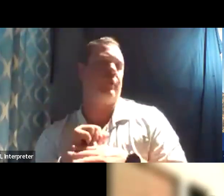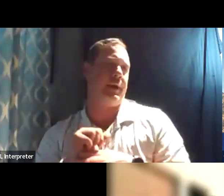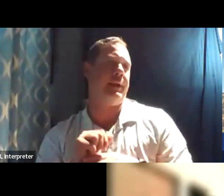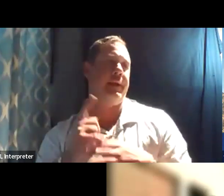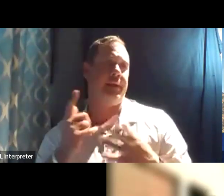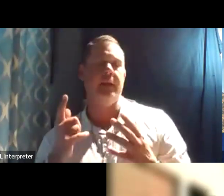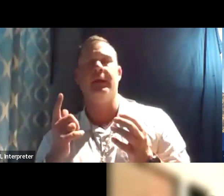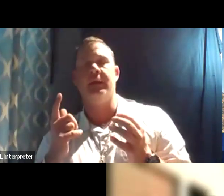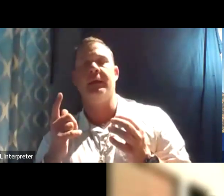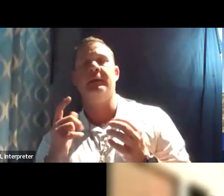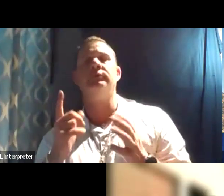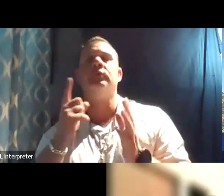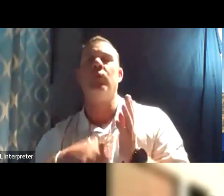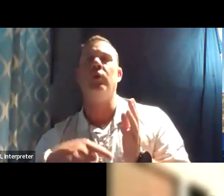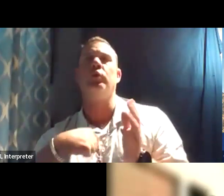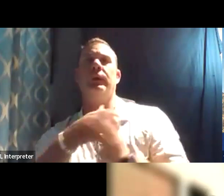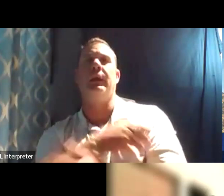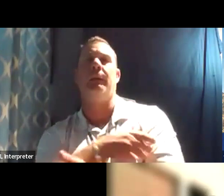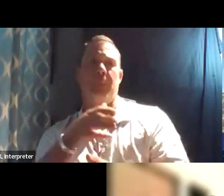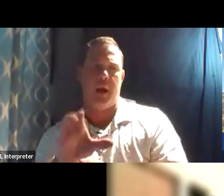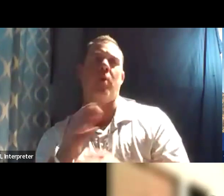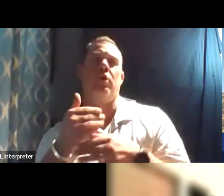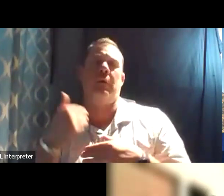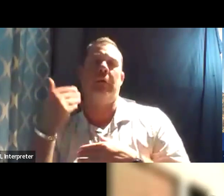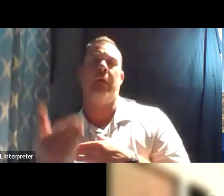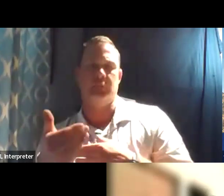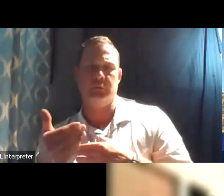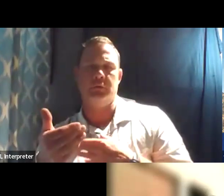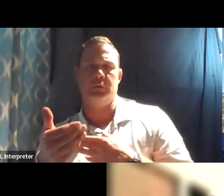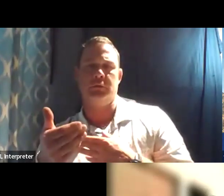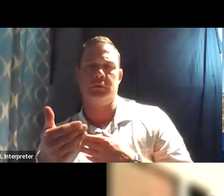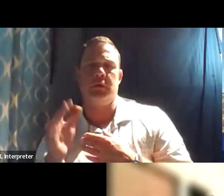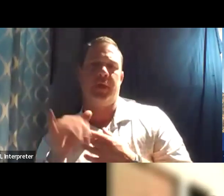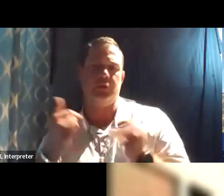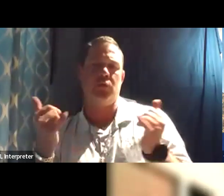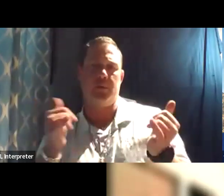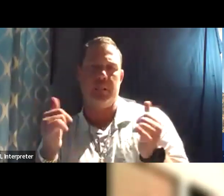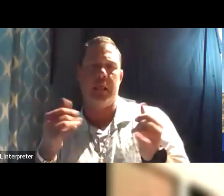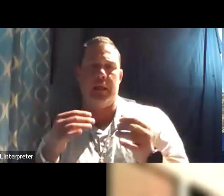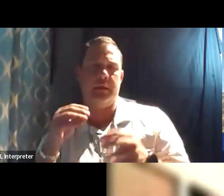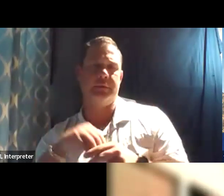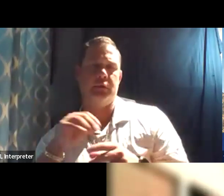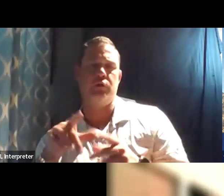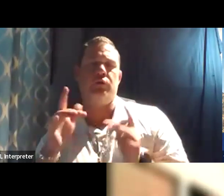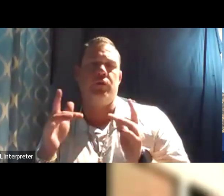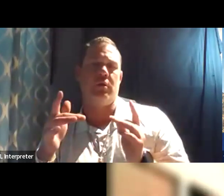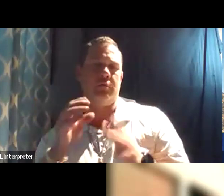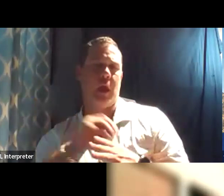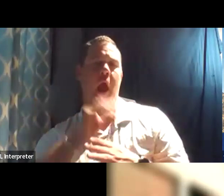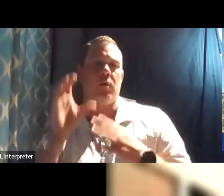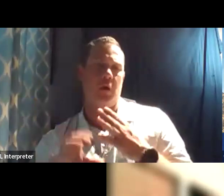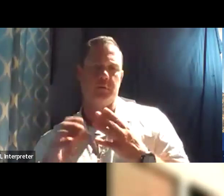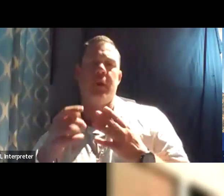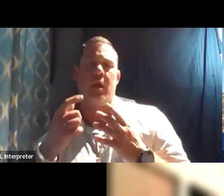it's really, what do we empower next, right? And that's what plays into the outcomes that we're required to